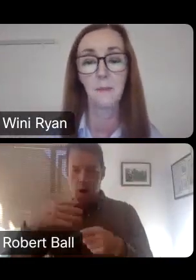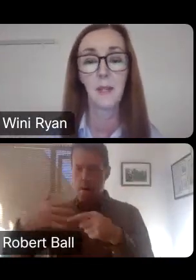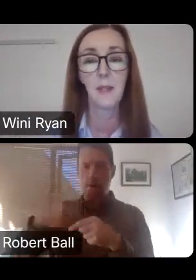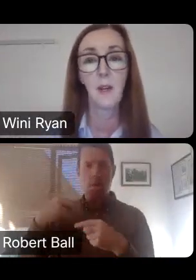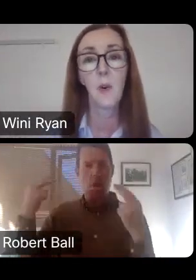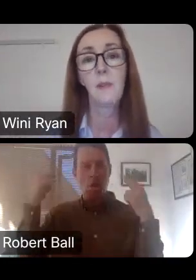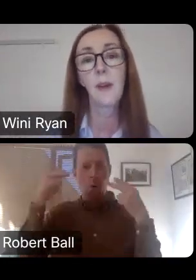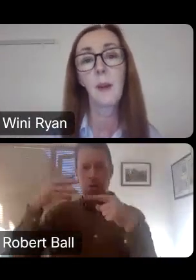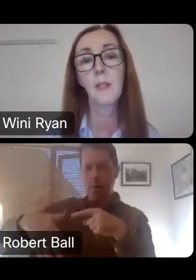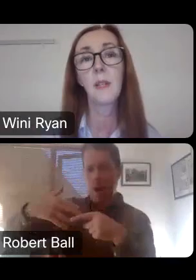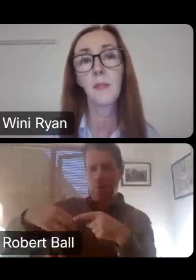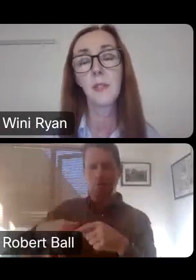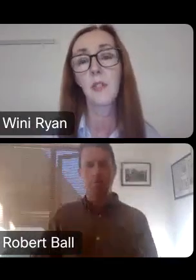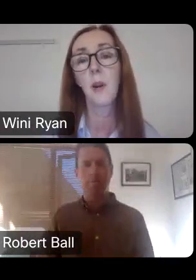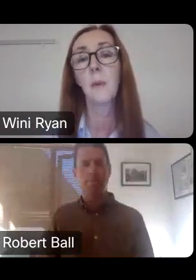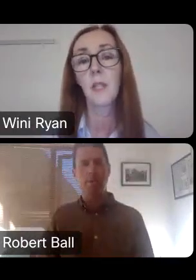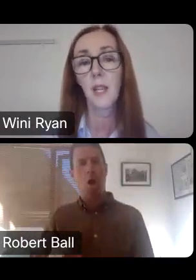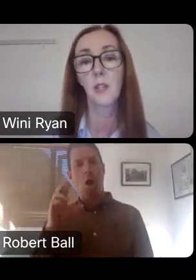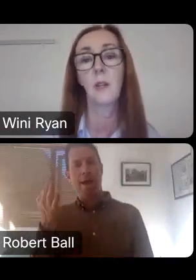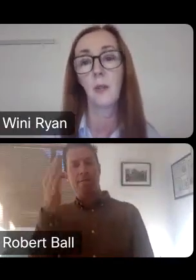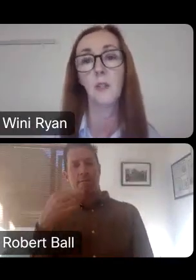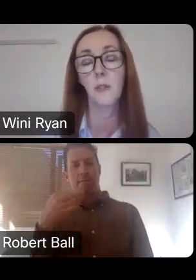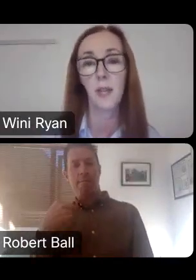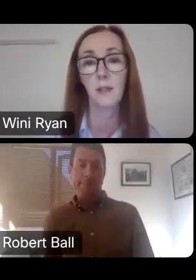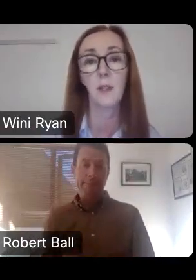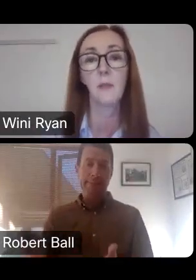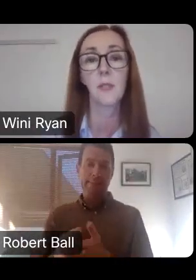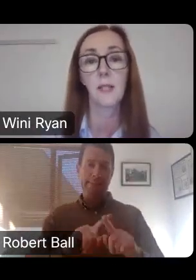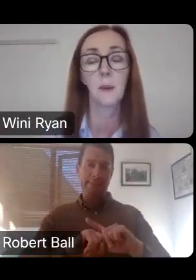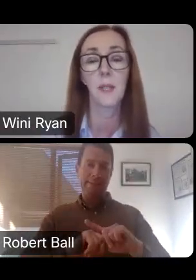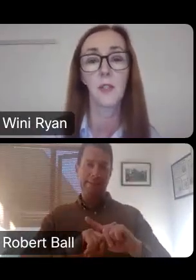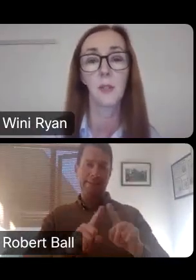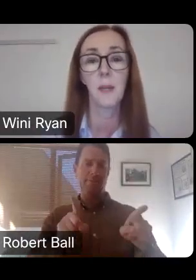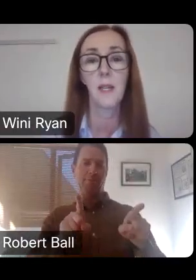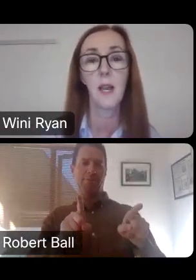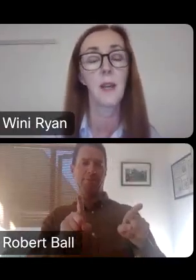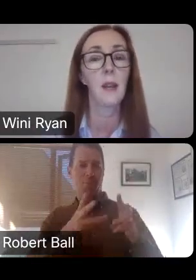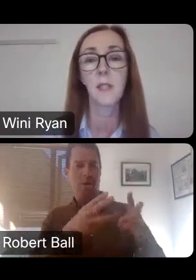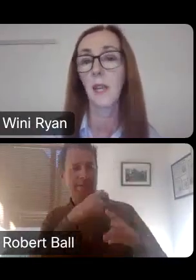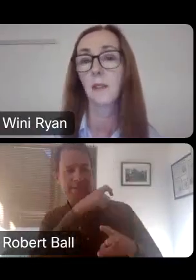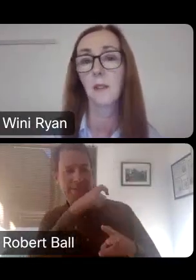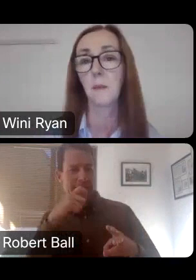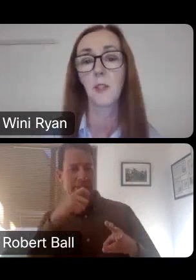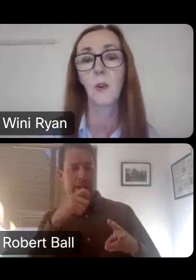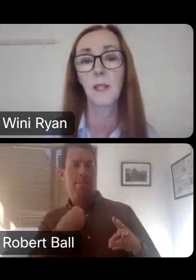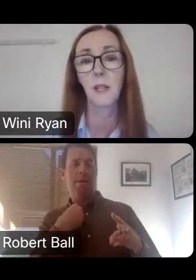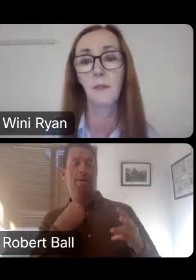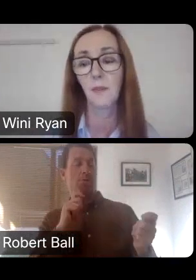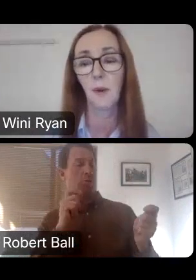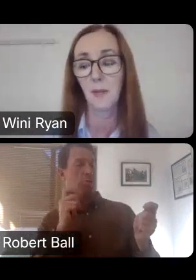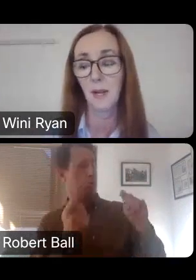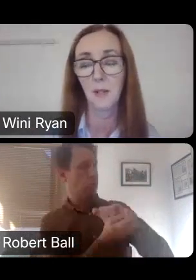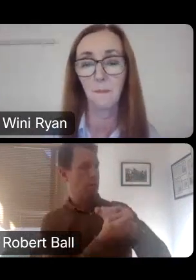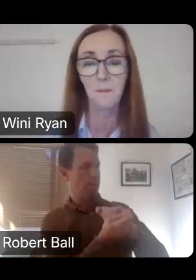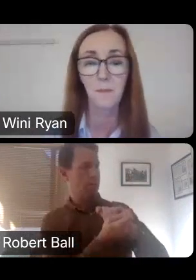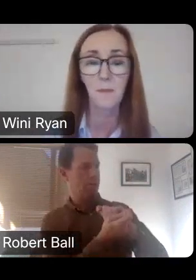on. Or if I put a different interpretation on what you've said. So you've said something to me, and I've taken something totally different